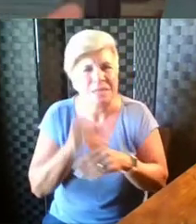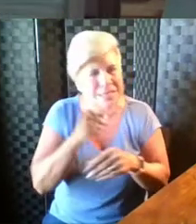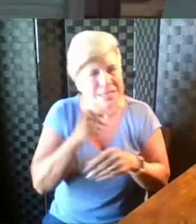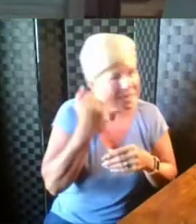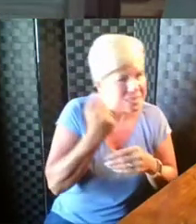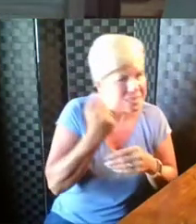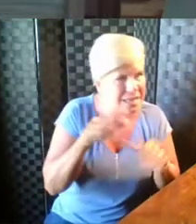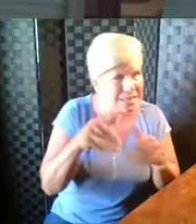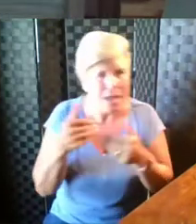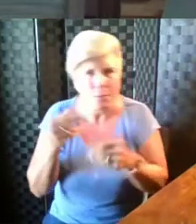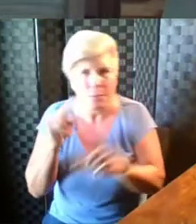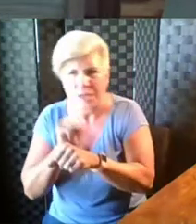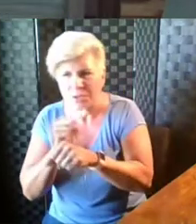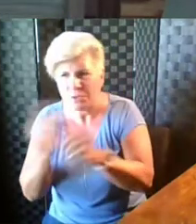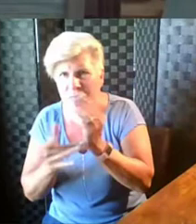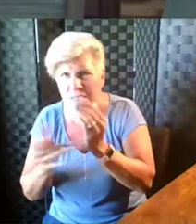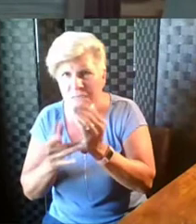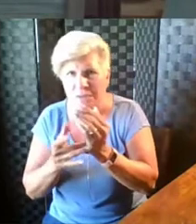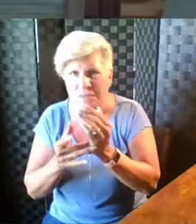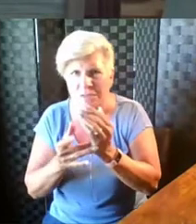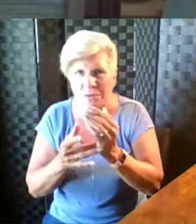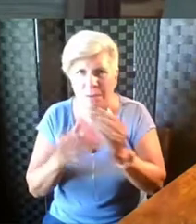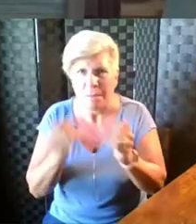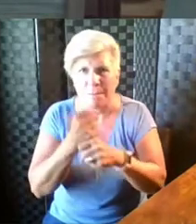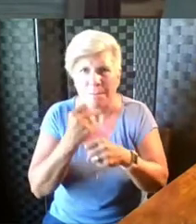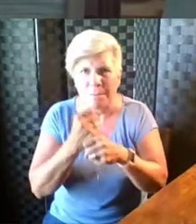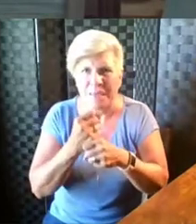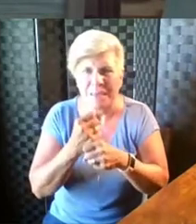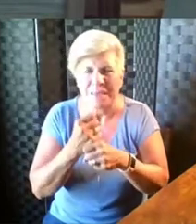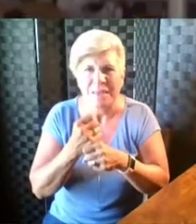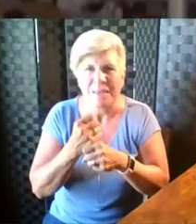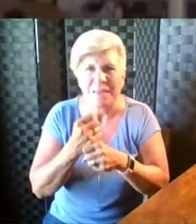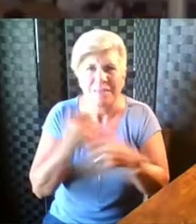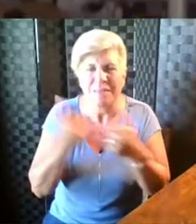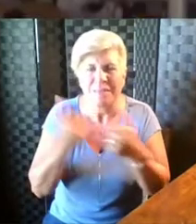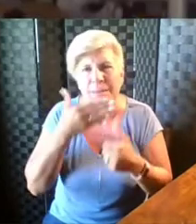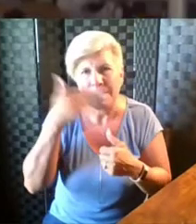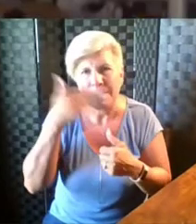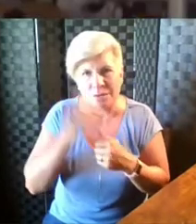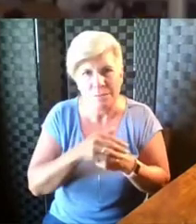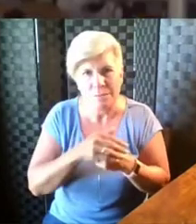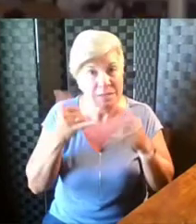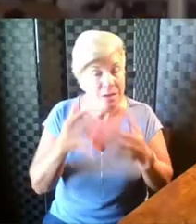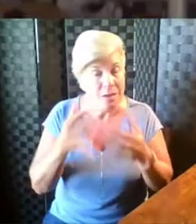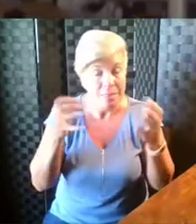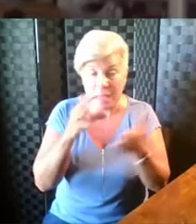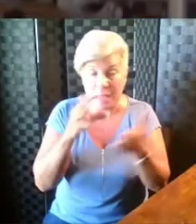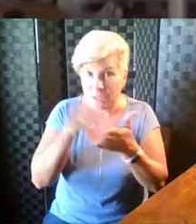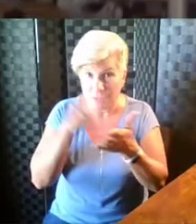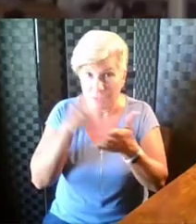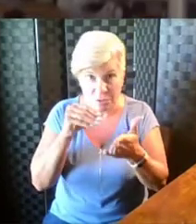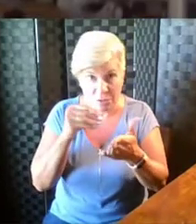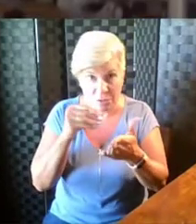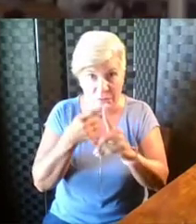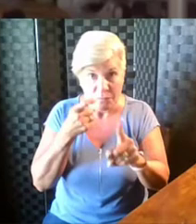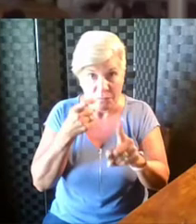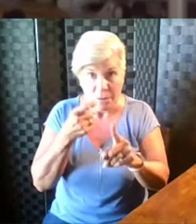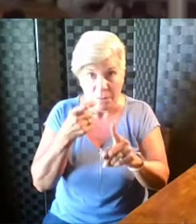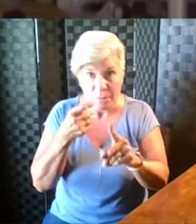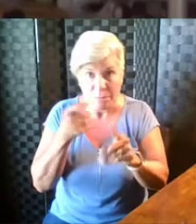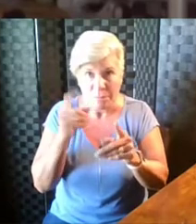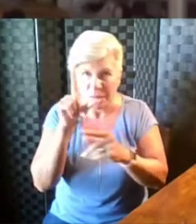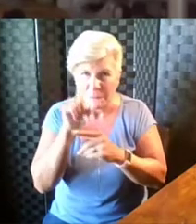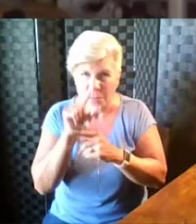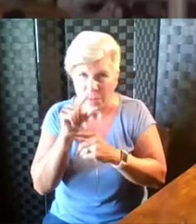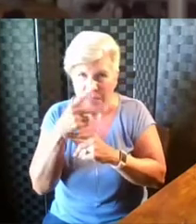and this is how we can use technology to enhance the idea. There's still a lot to be learned from the smaller gems that